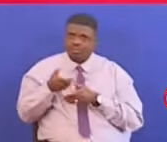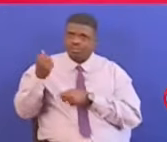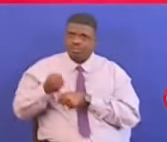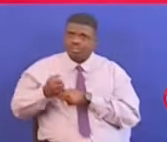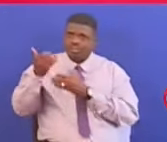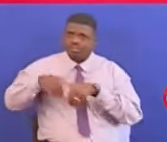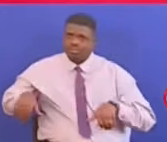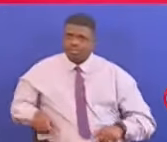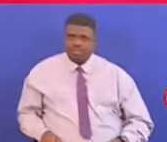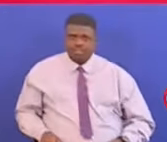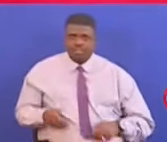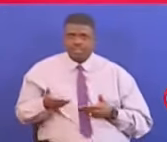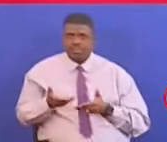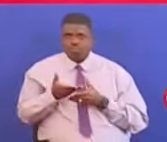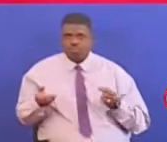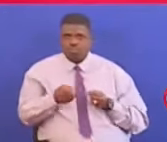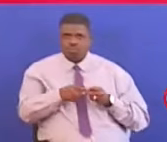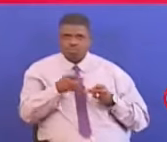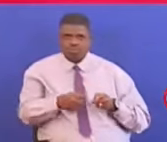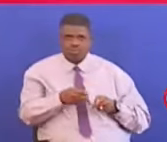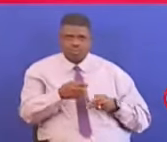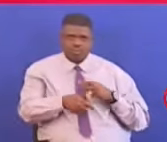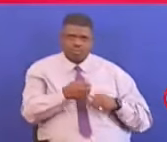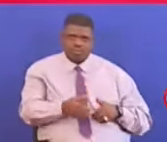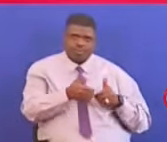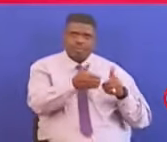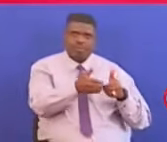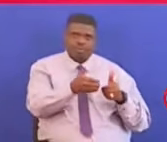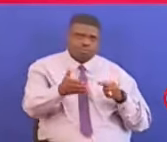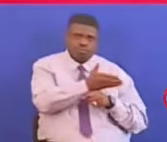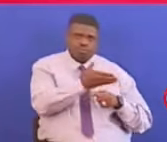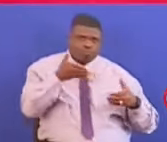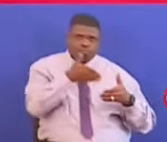have simplified procedures and we remove all the bottlenecks.